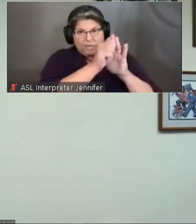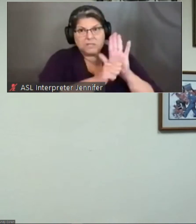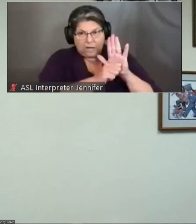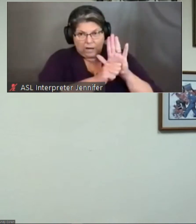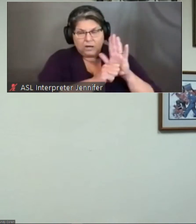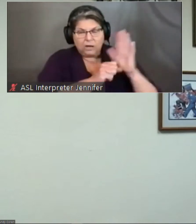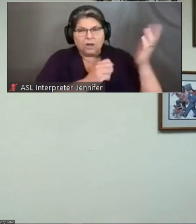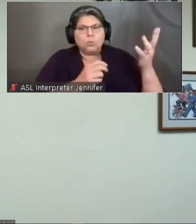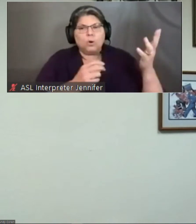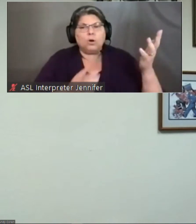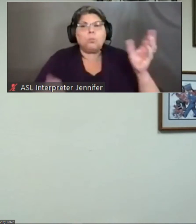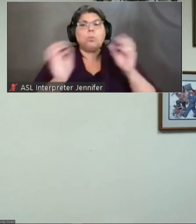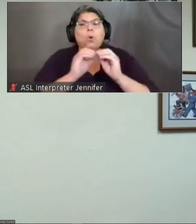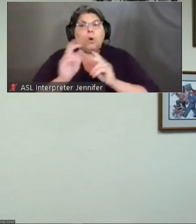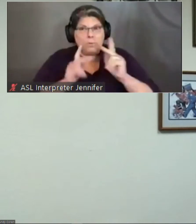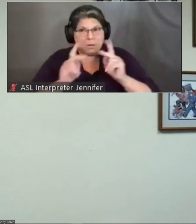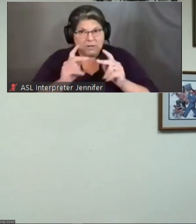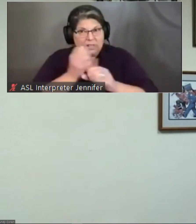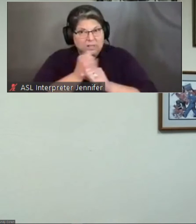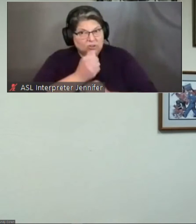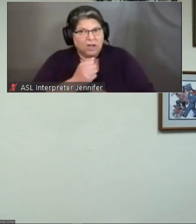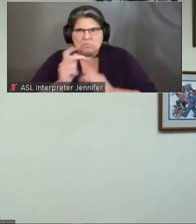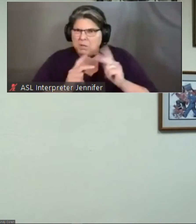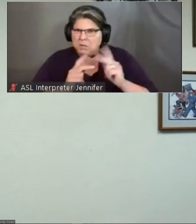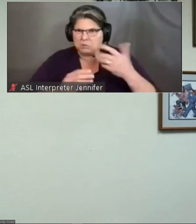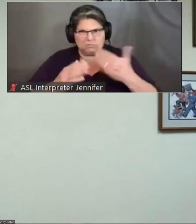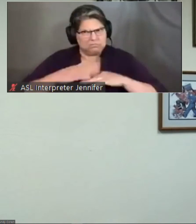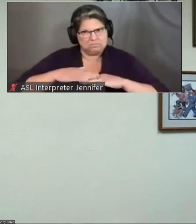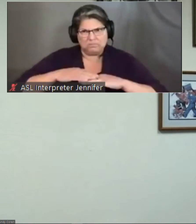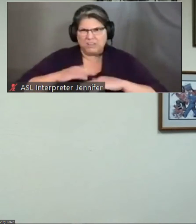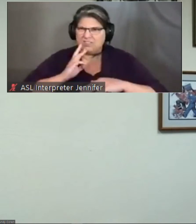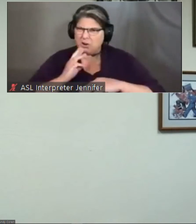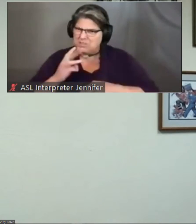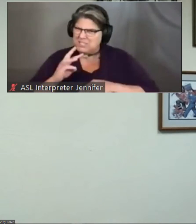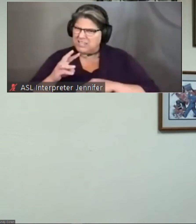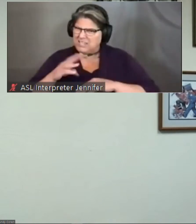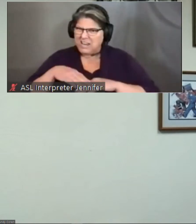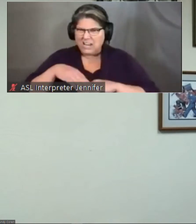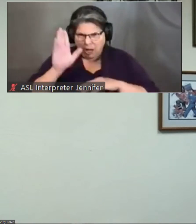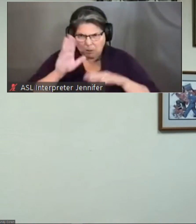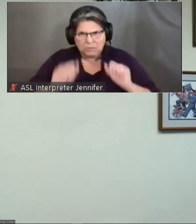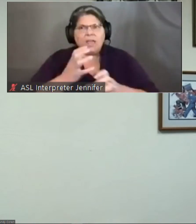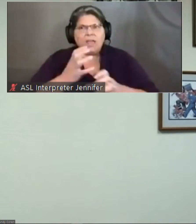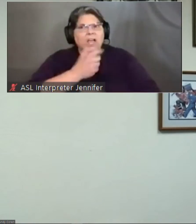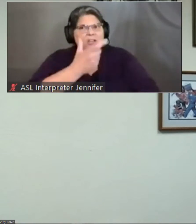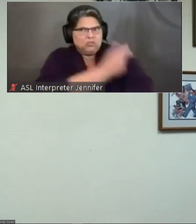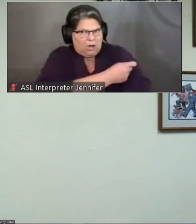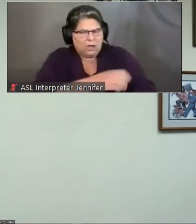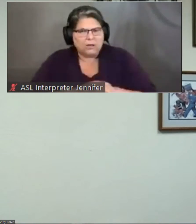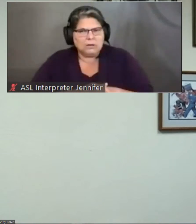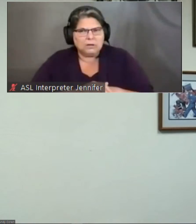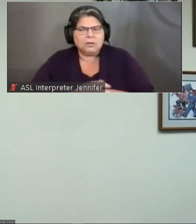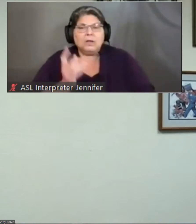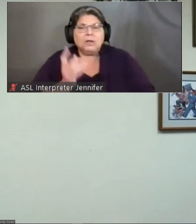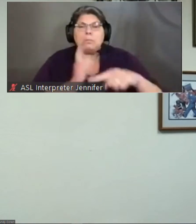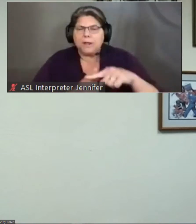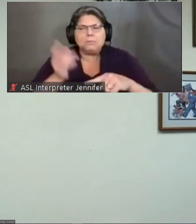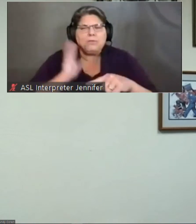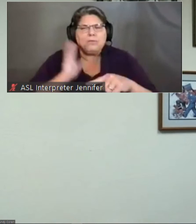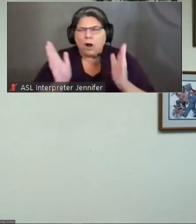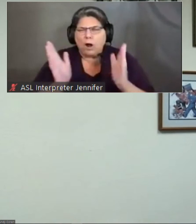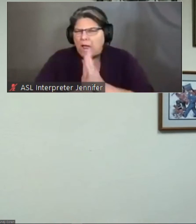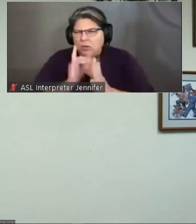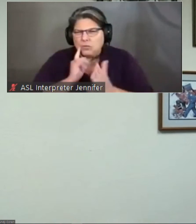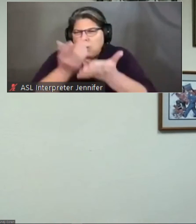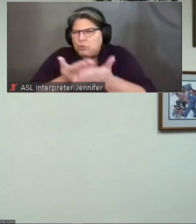increase eligibility down to 16 years old. We have also removed a lot of the barriers of verification, and I